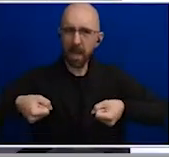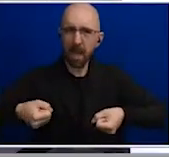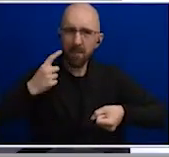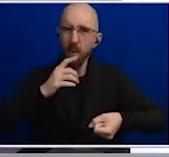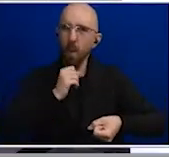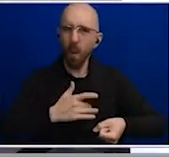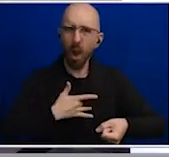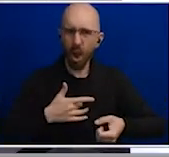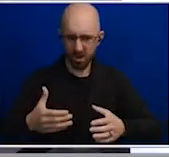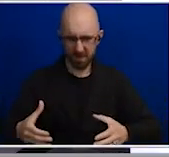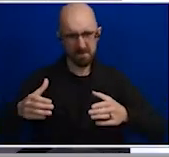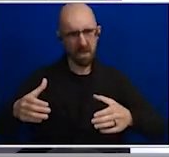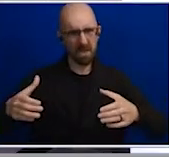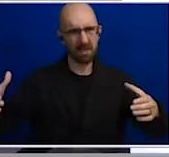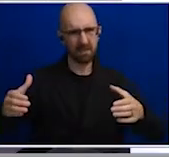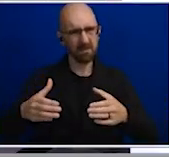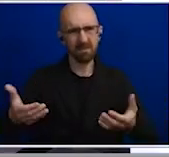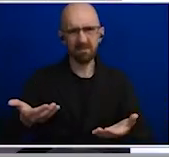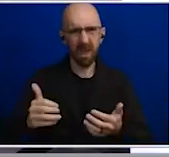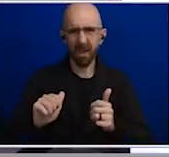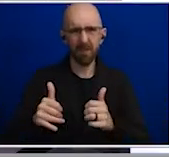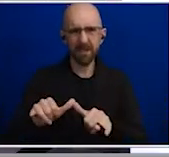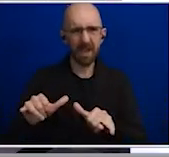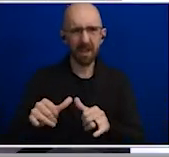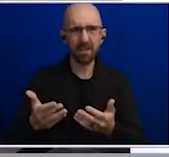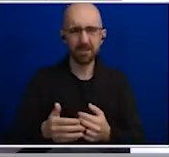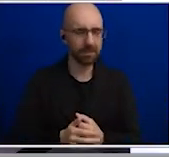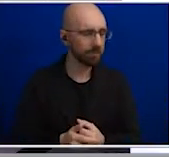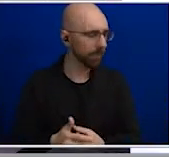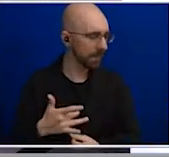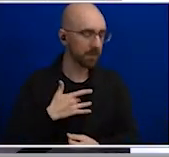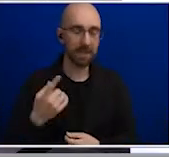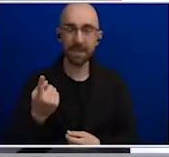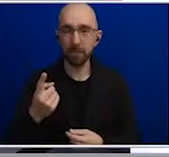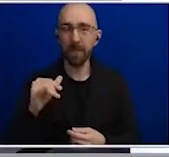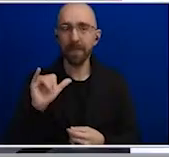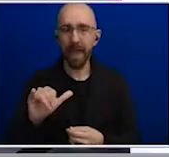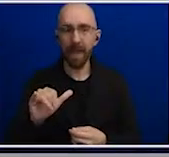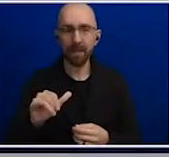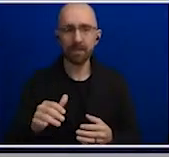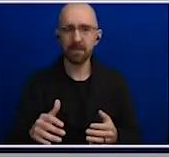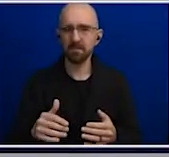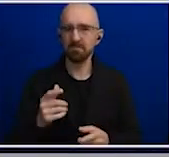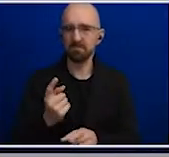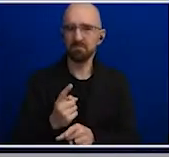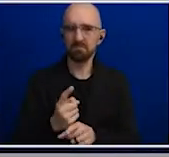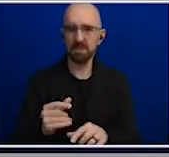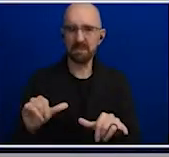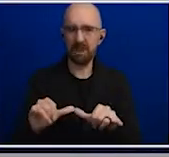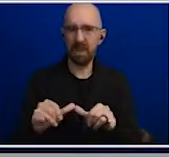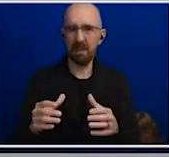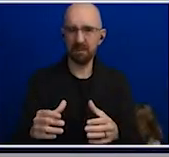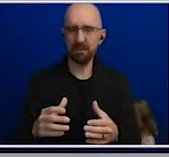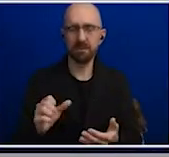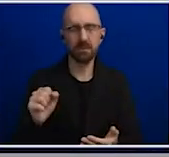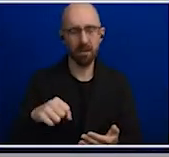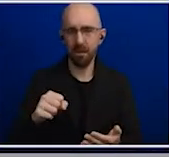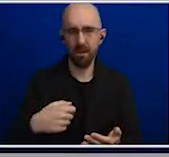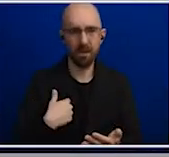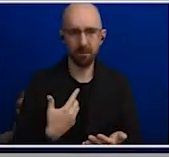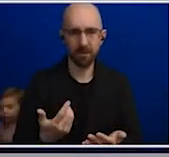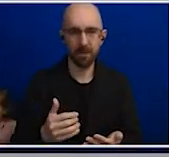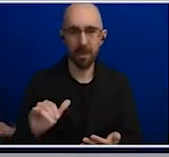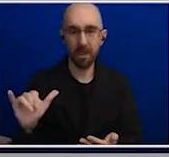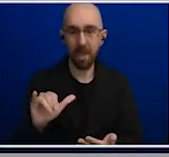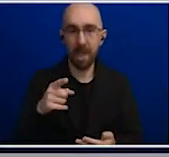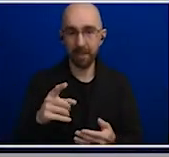bucket? The bucket is usually something that's this size, and so, like he